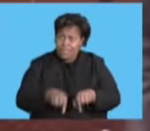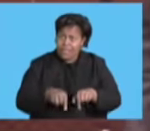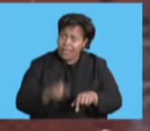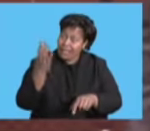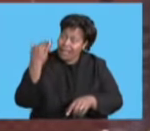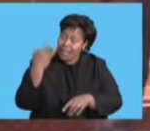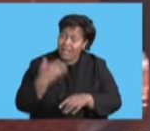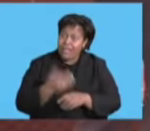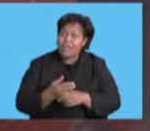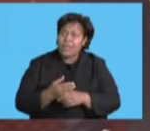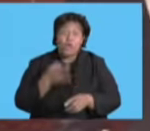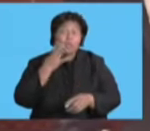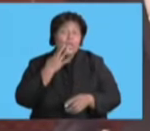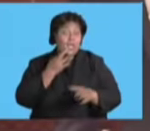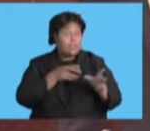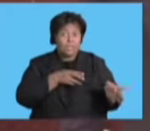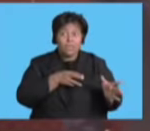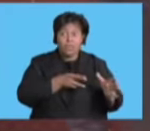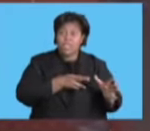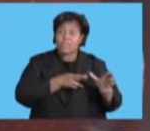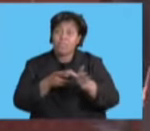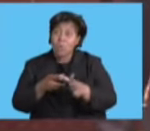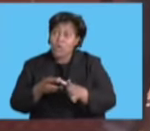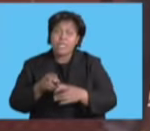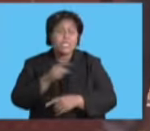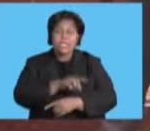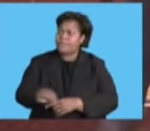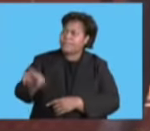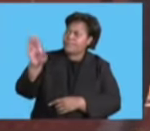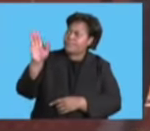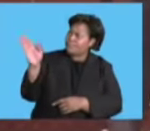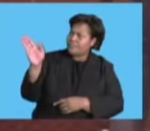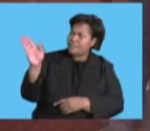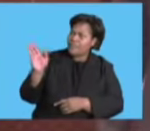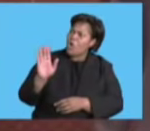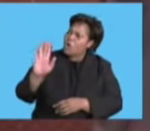responding, he gestured to the other side. Your